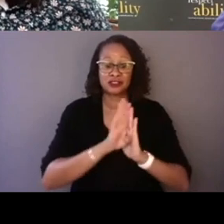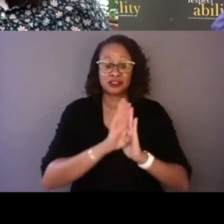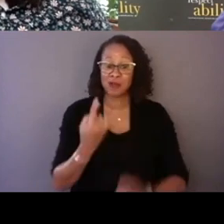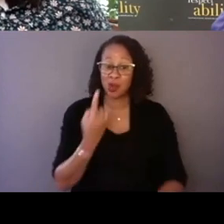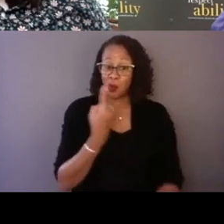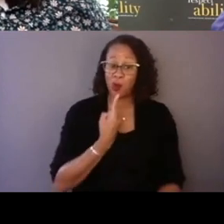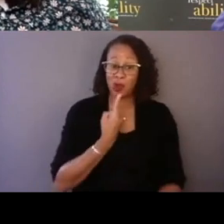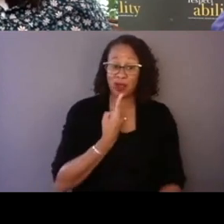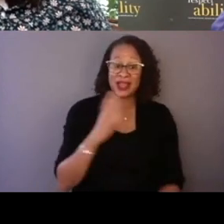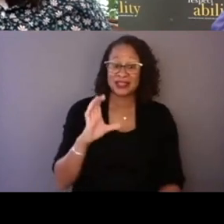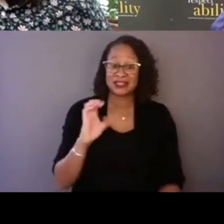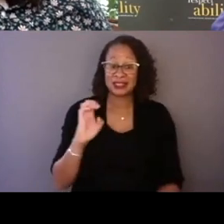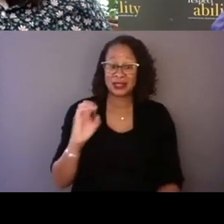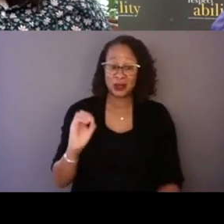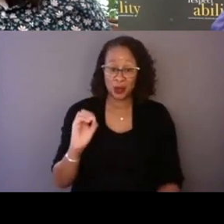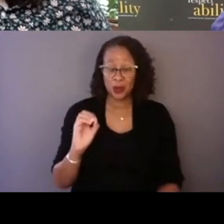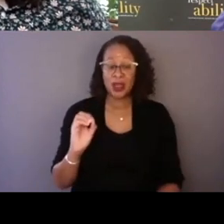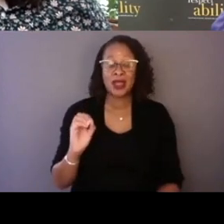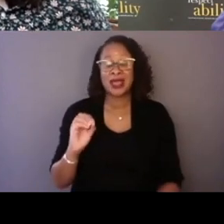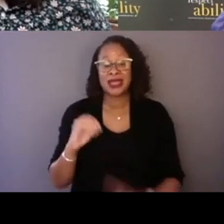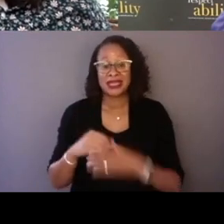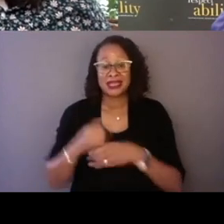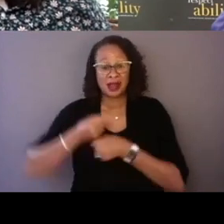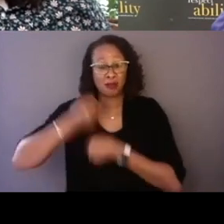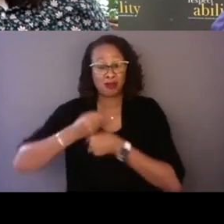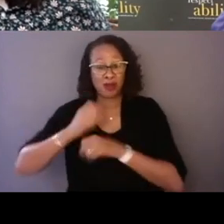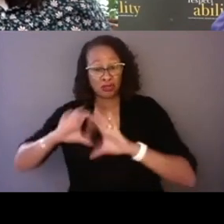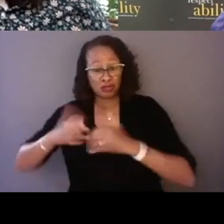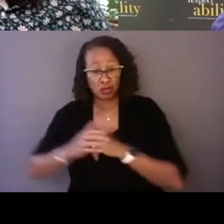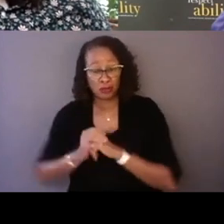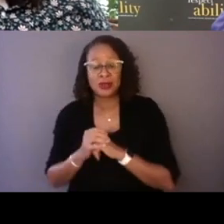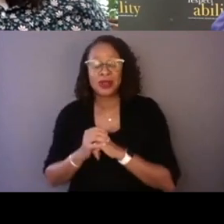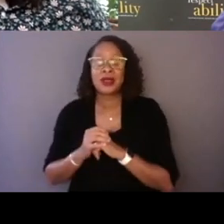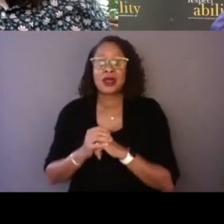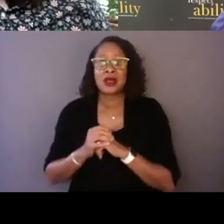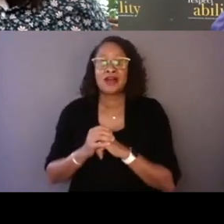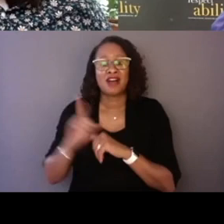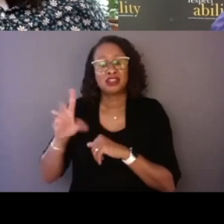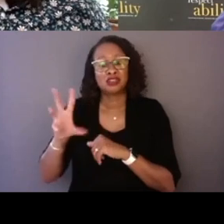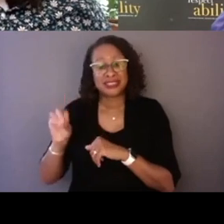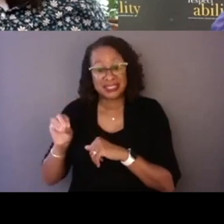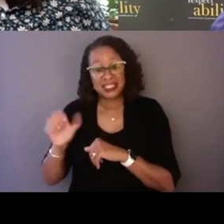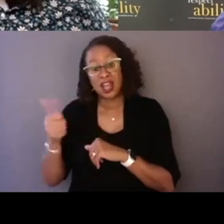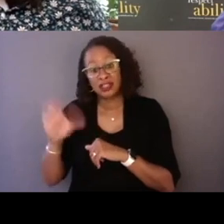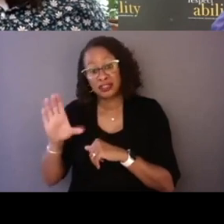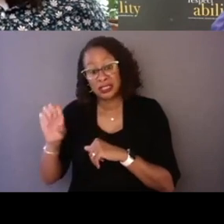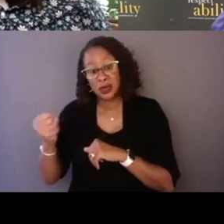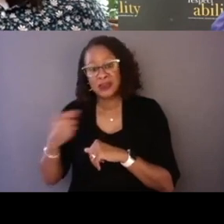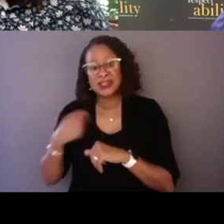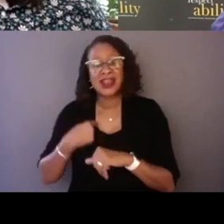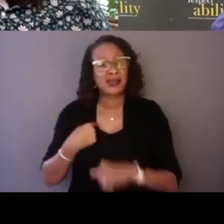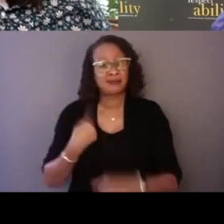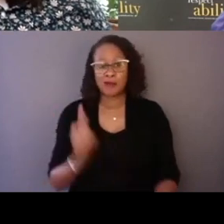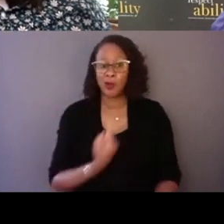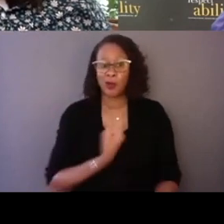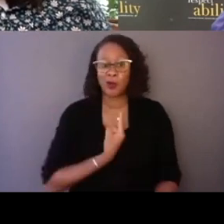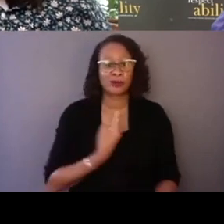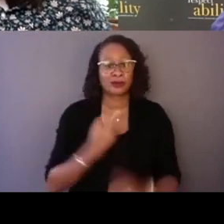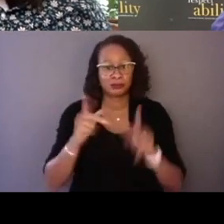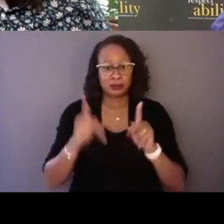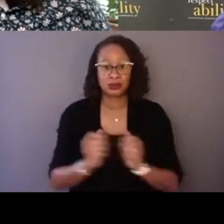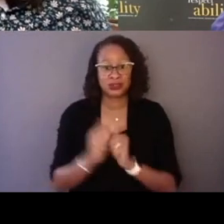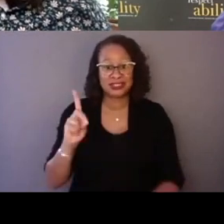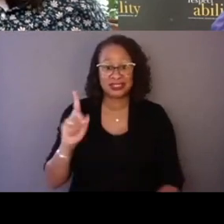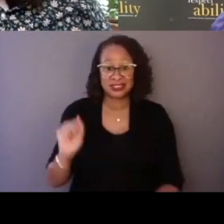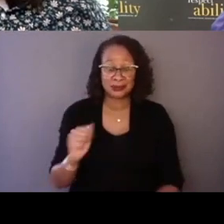an umbrella group of 160, and I'm the only person with a disability. And I am constantly bringing up, hey, if you're